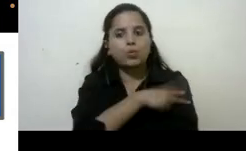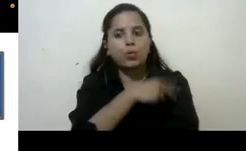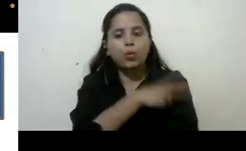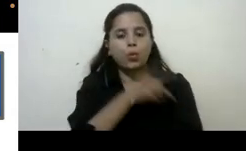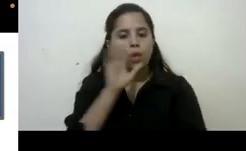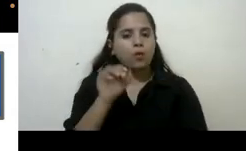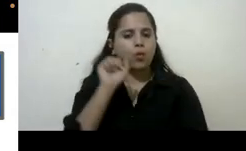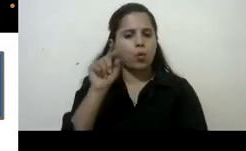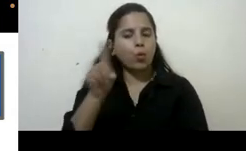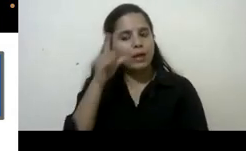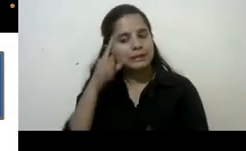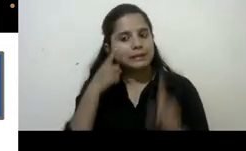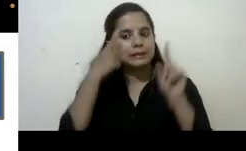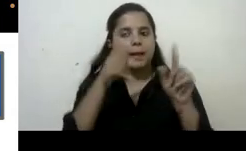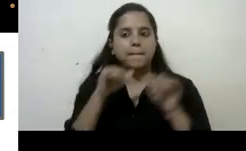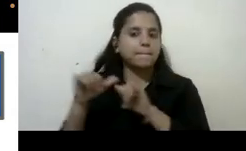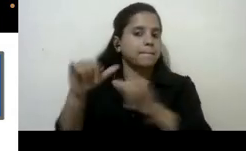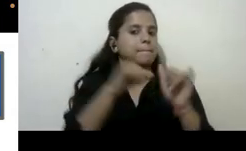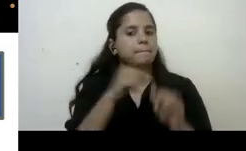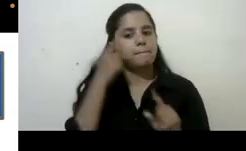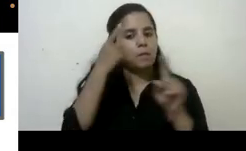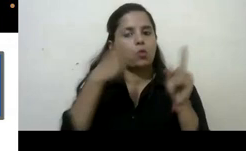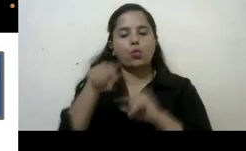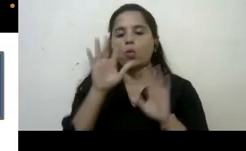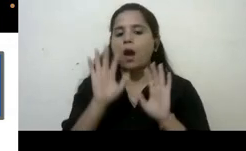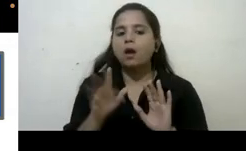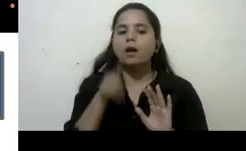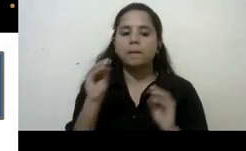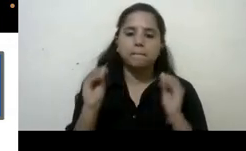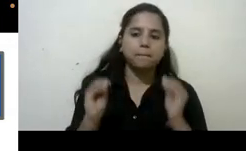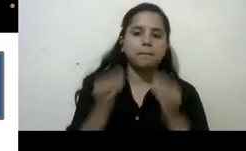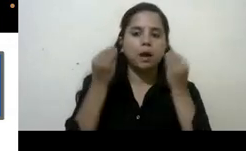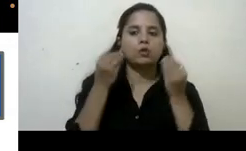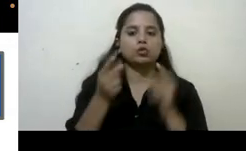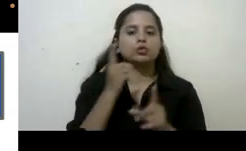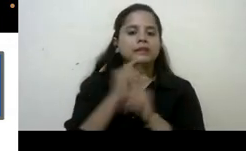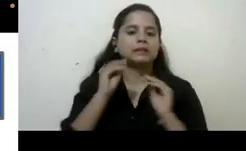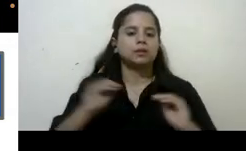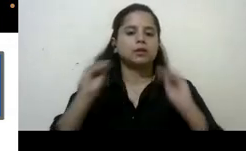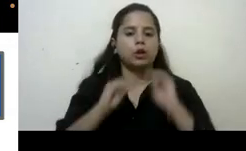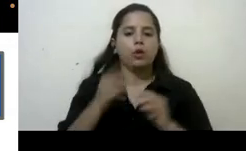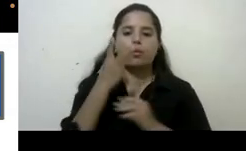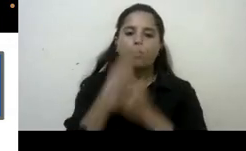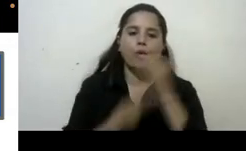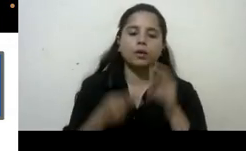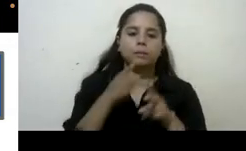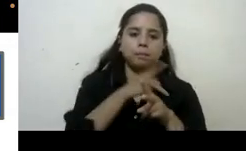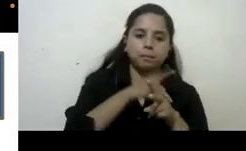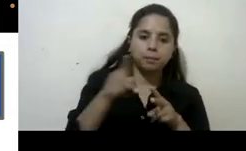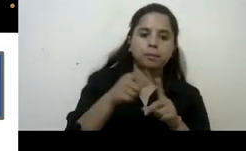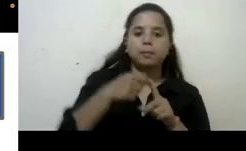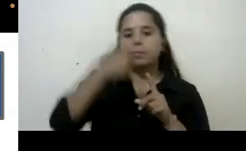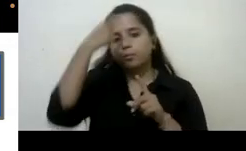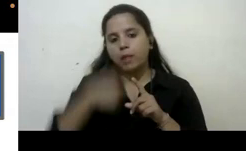a common goal or a purpose to improve their teaching, both personally as well as